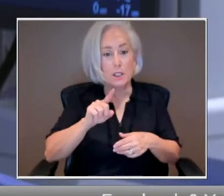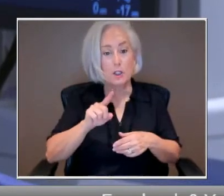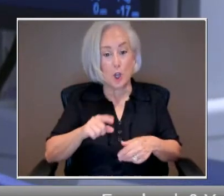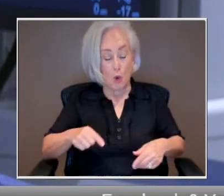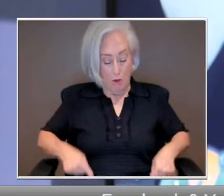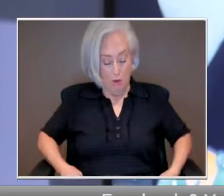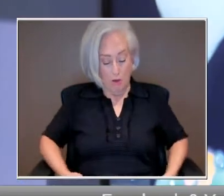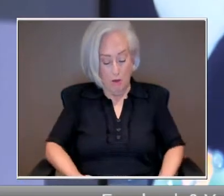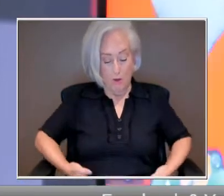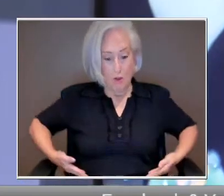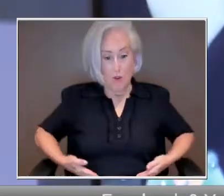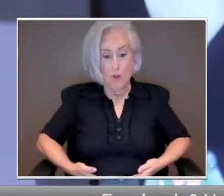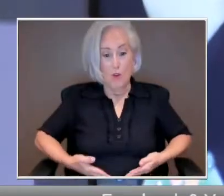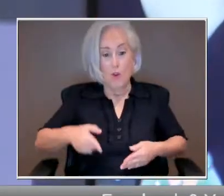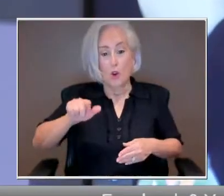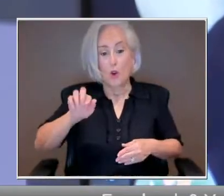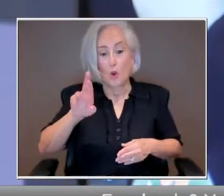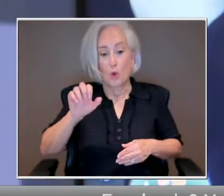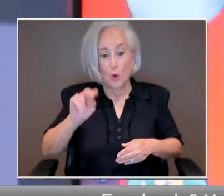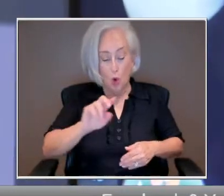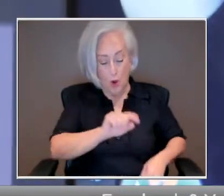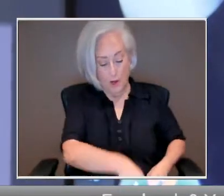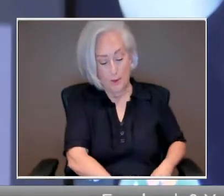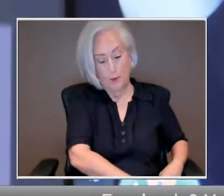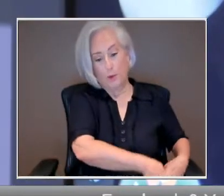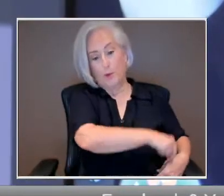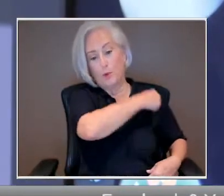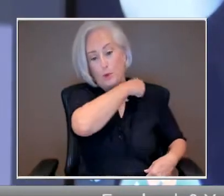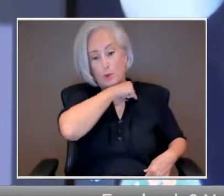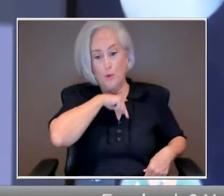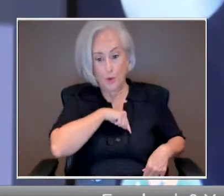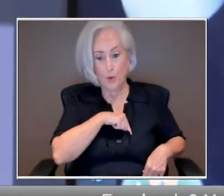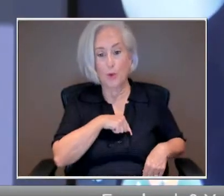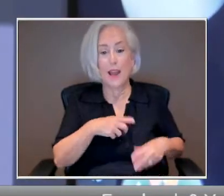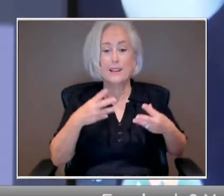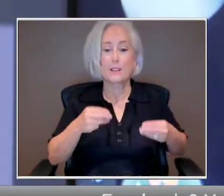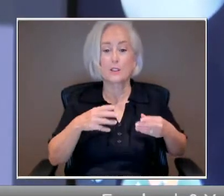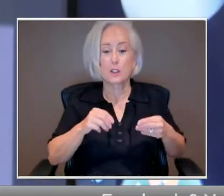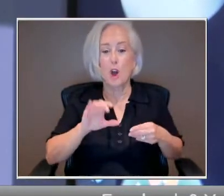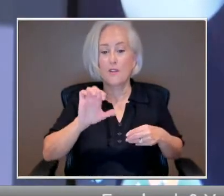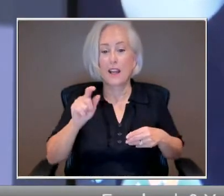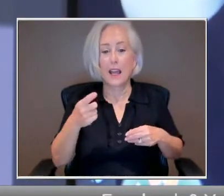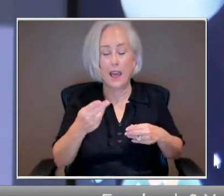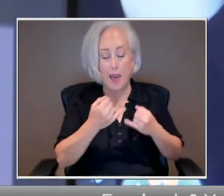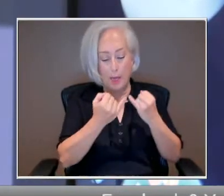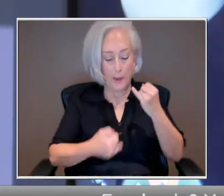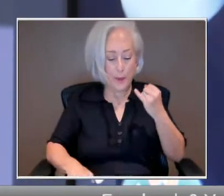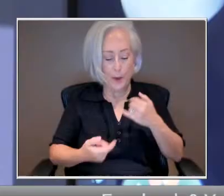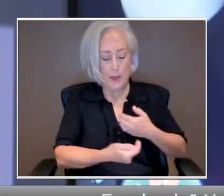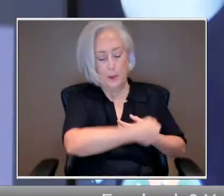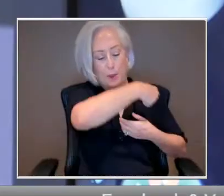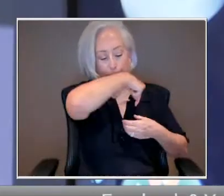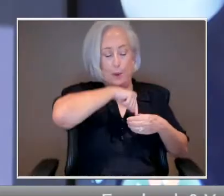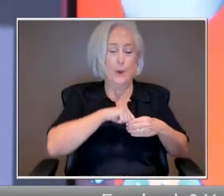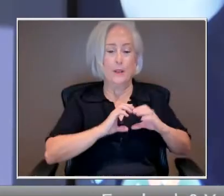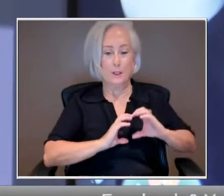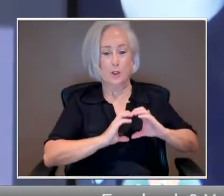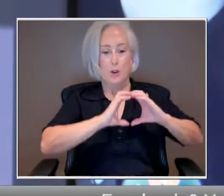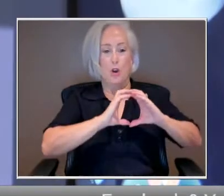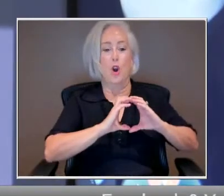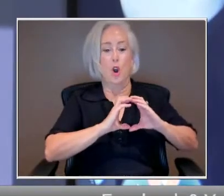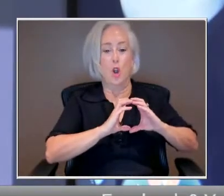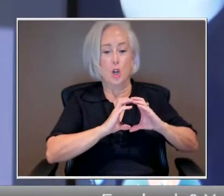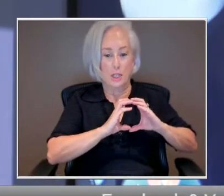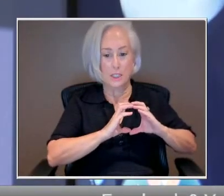vein, put soft catheters into the heart, and then what we try to do is recreate this rhythm that she had. So we're able to do programmed stimulation,